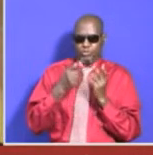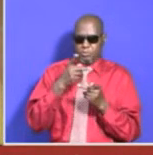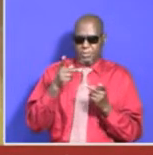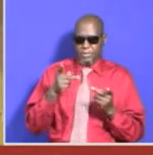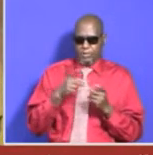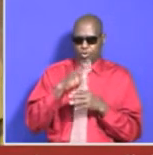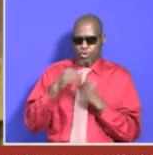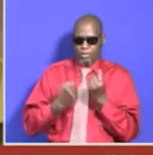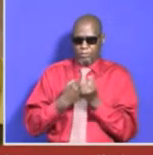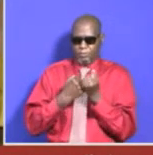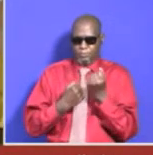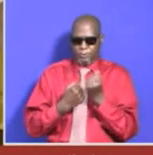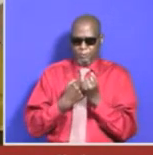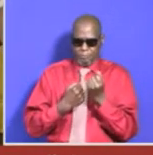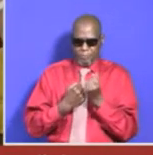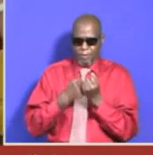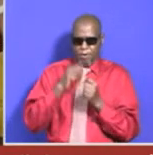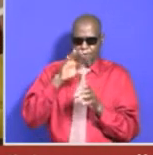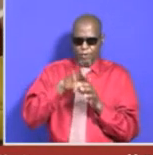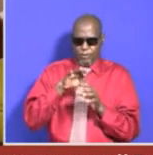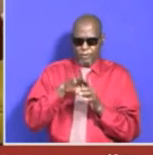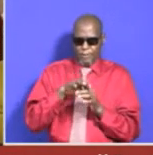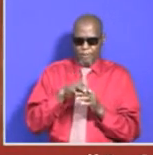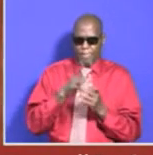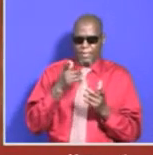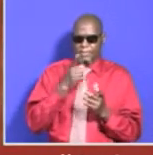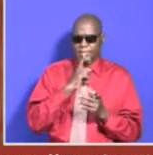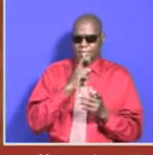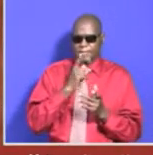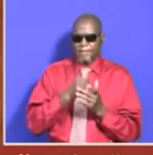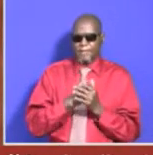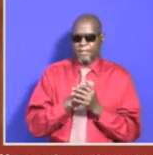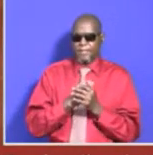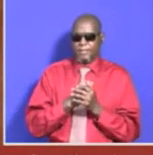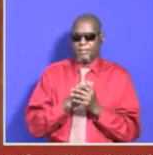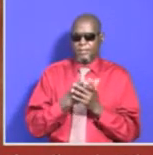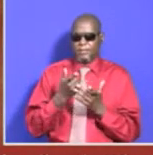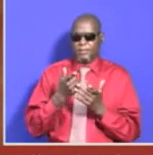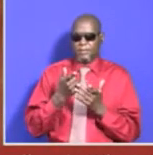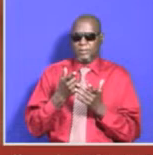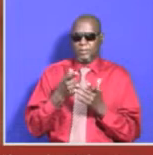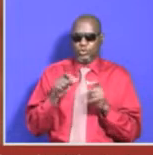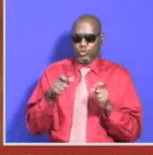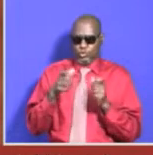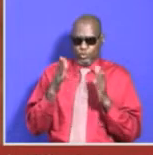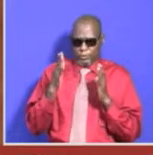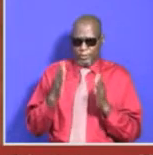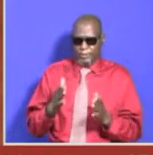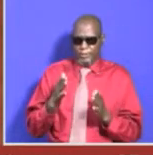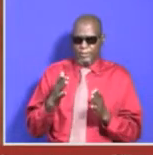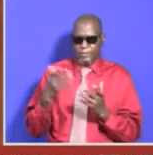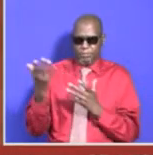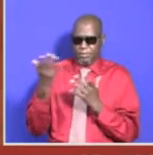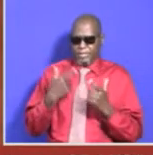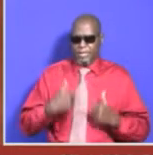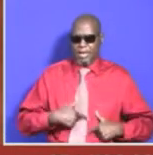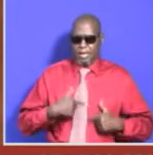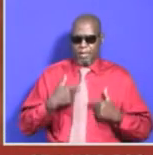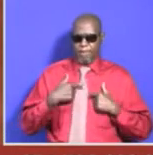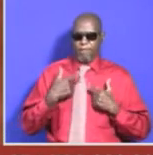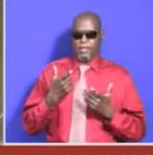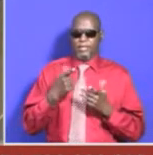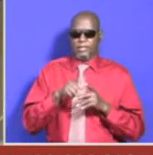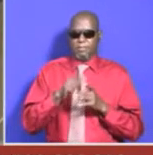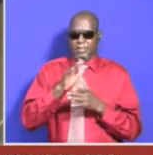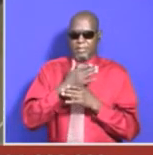the voting phase. He has added that journalists are content creators. They inform, bring social ideas to life and share opinions, adding